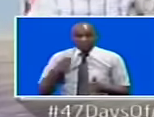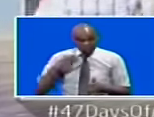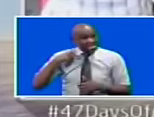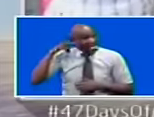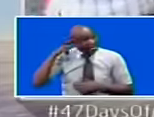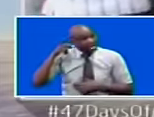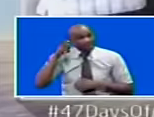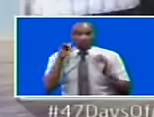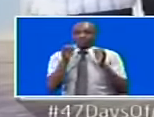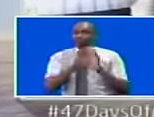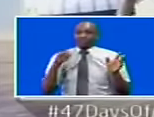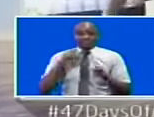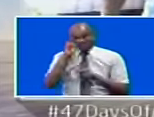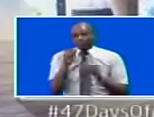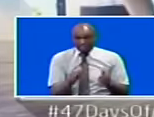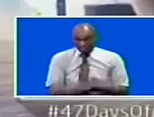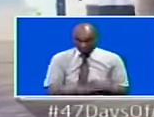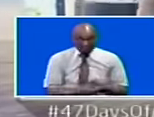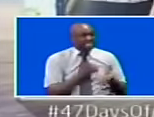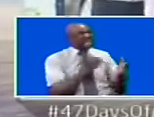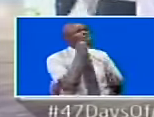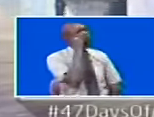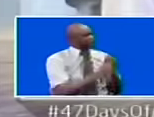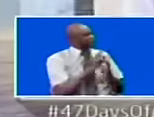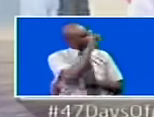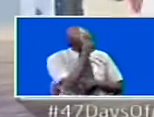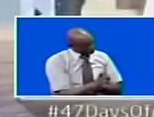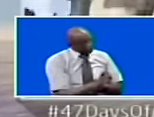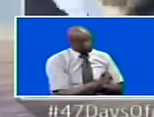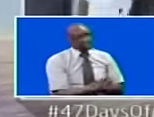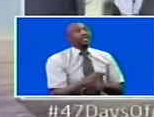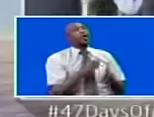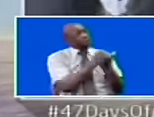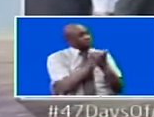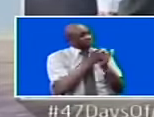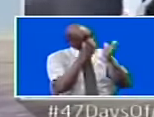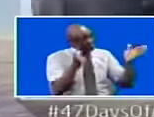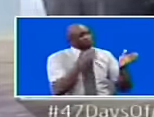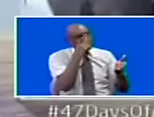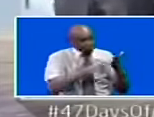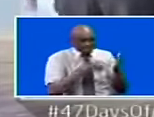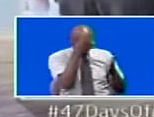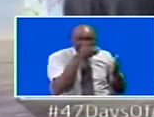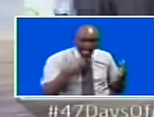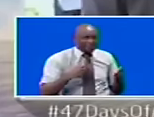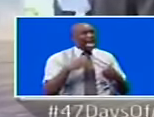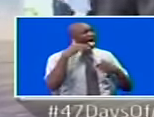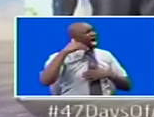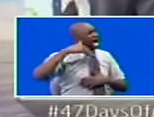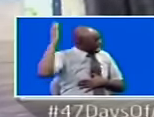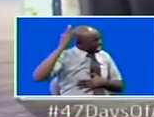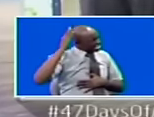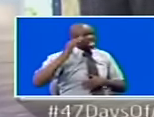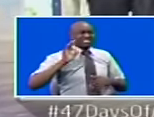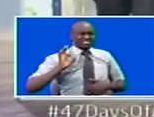press. All right, all right. Final question, Madam Speaker. It shows, the Auditor General's report shows that there was a very high